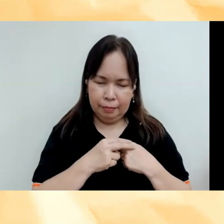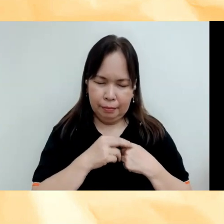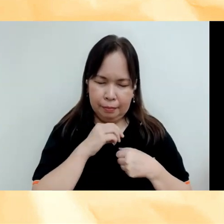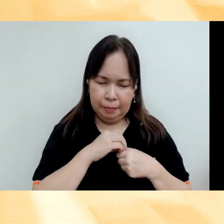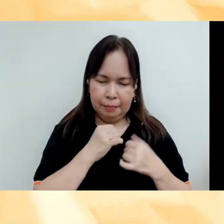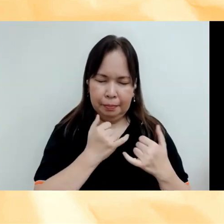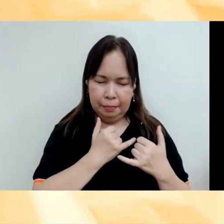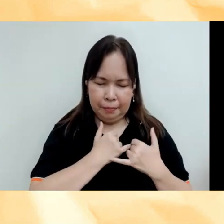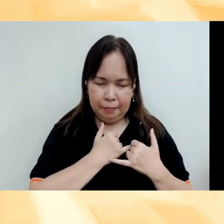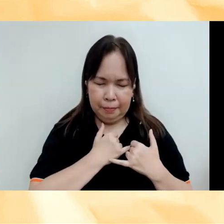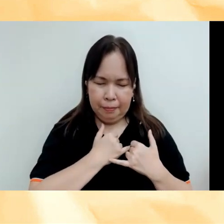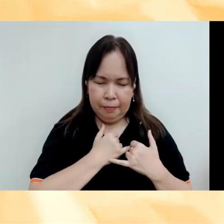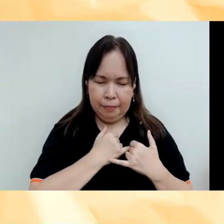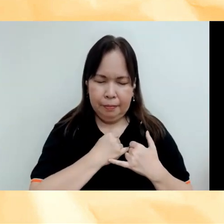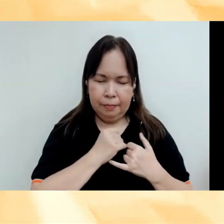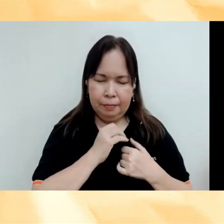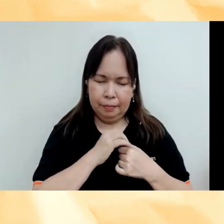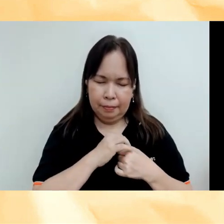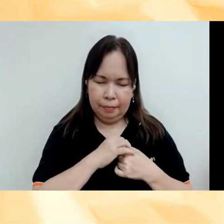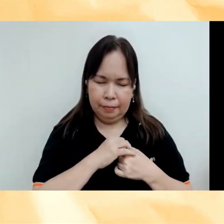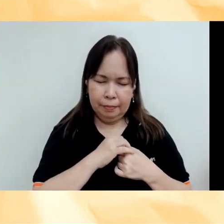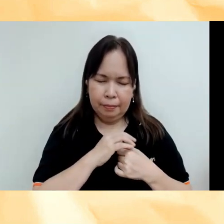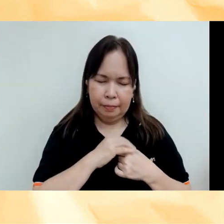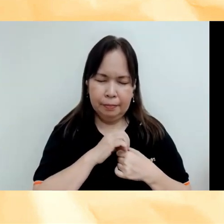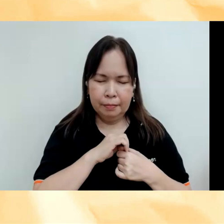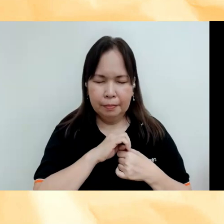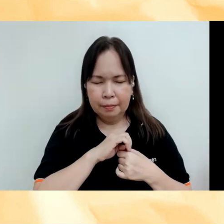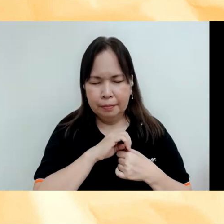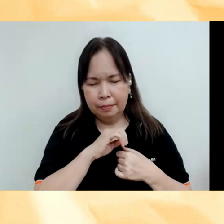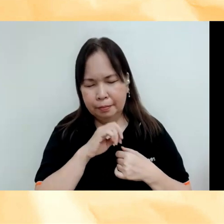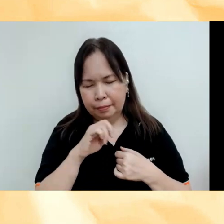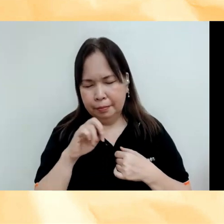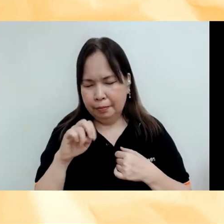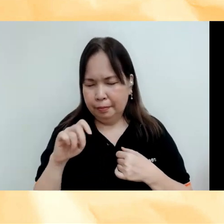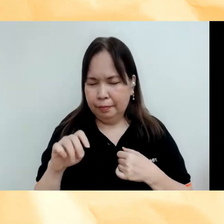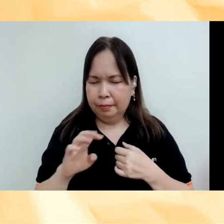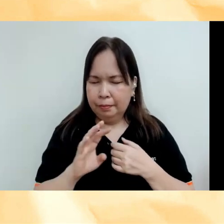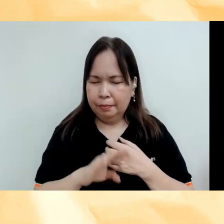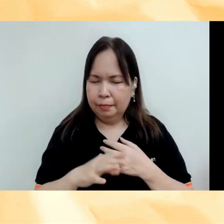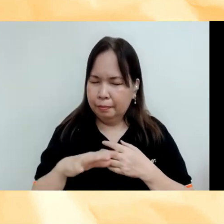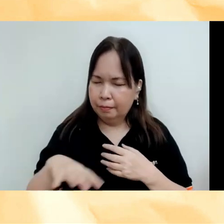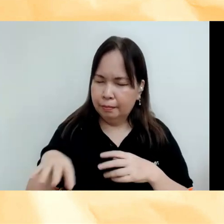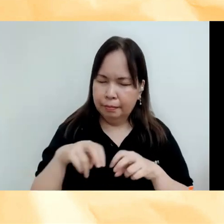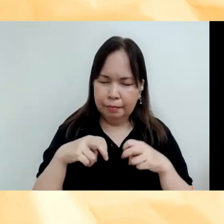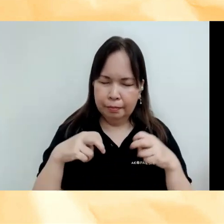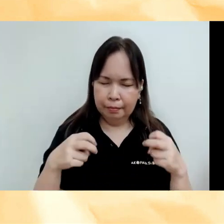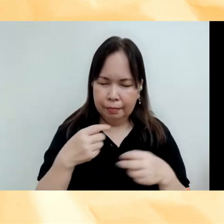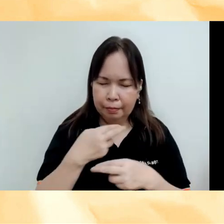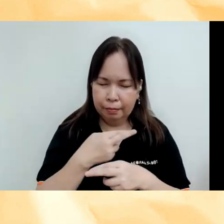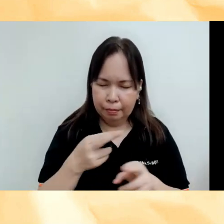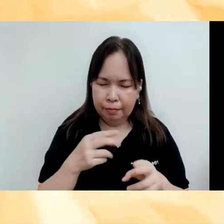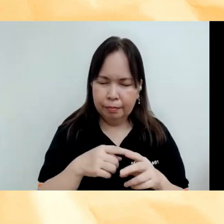And slowly, we can return to the room while also remembering the safe